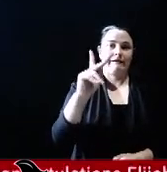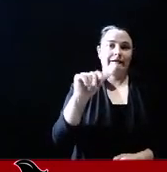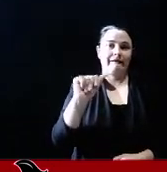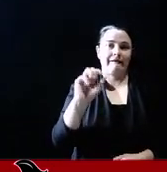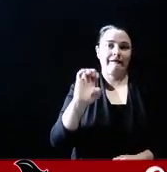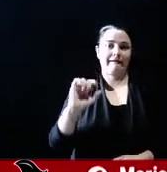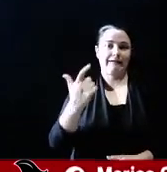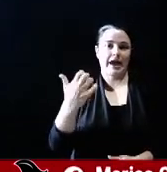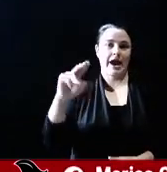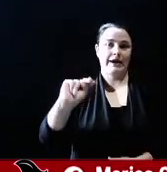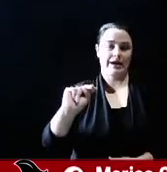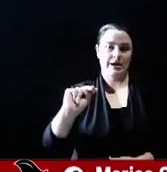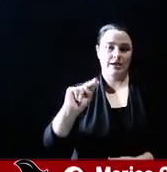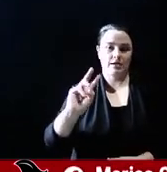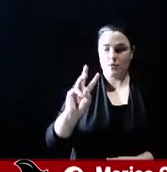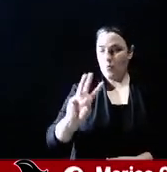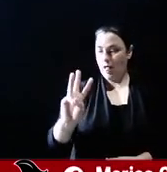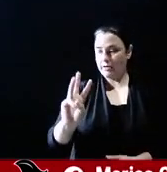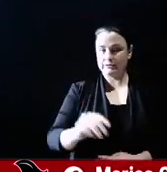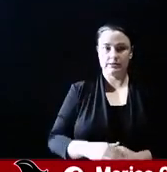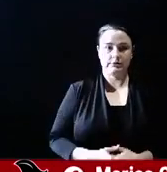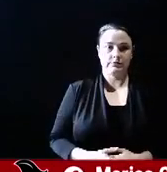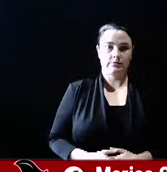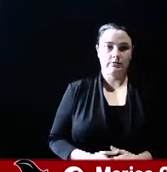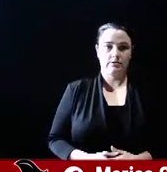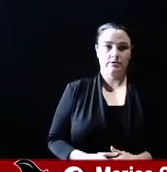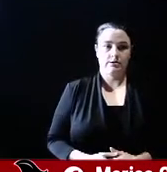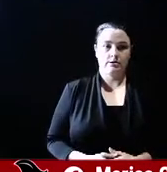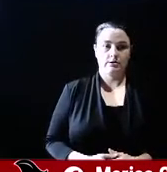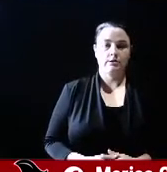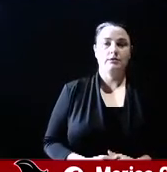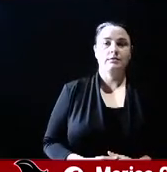Kagan Elizabeth Dolores Wallace.